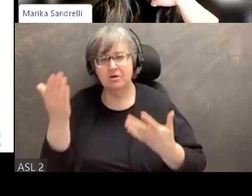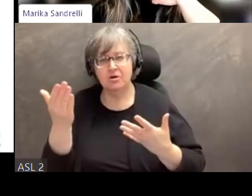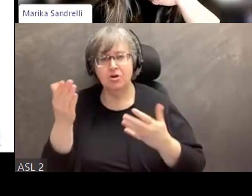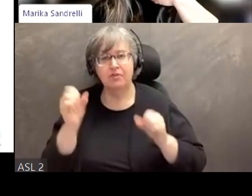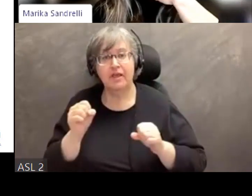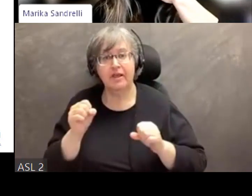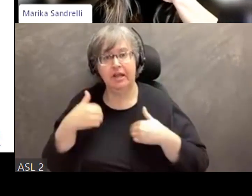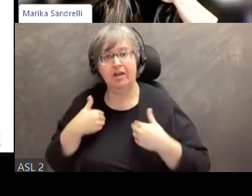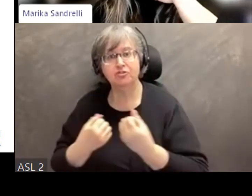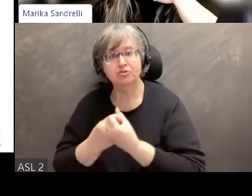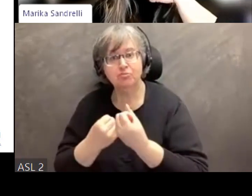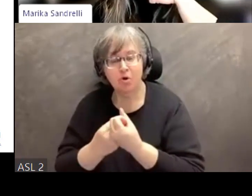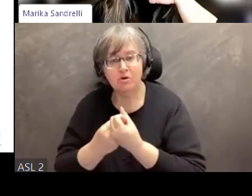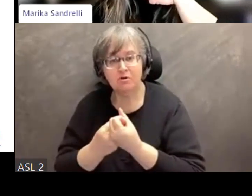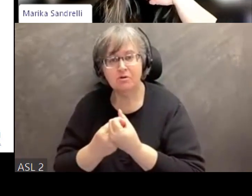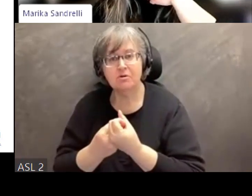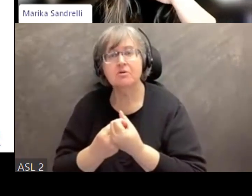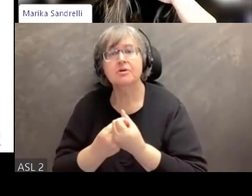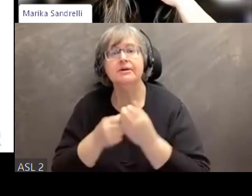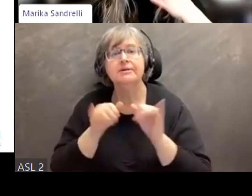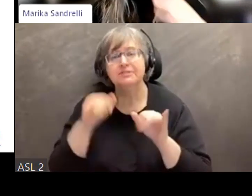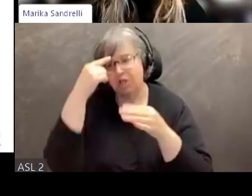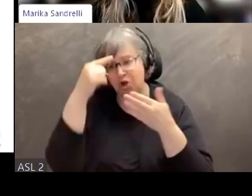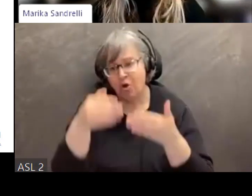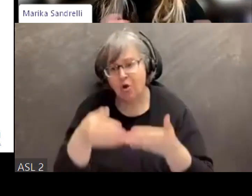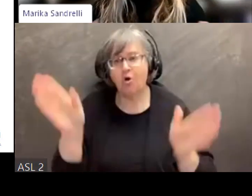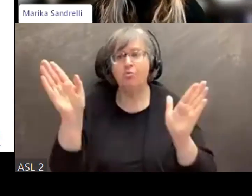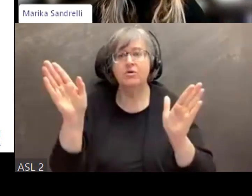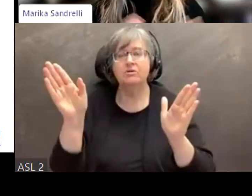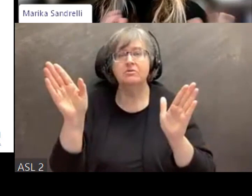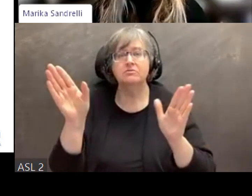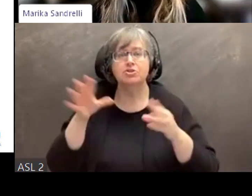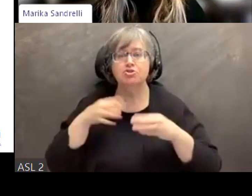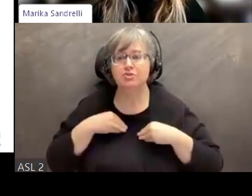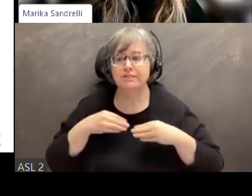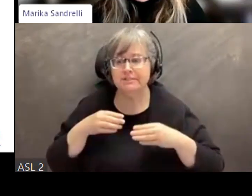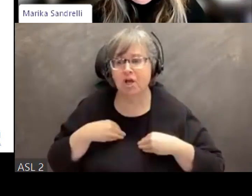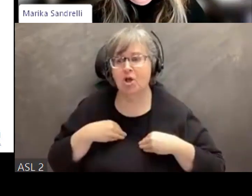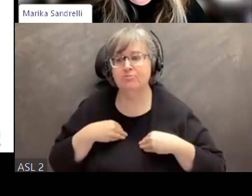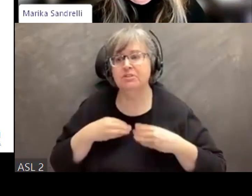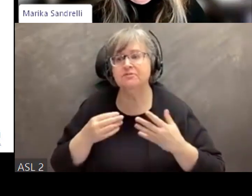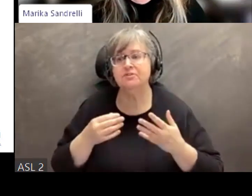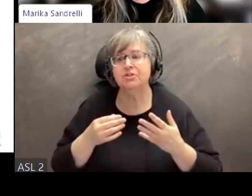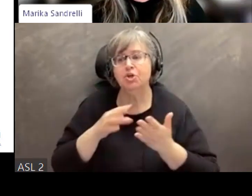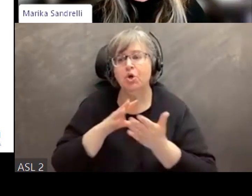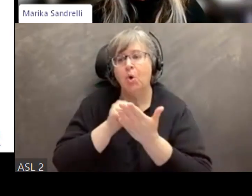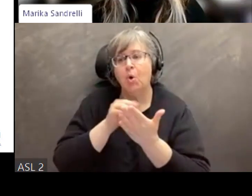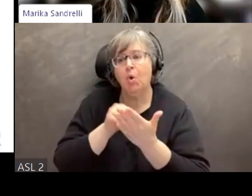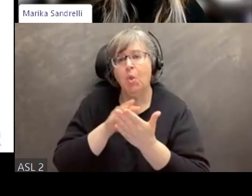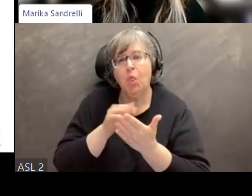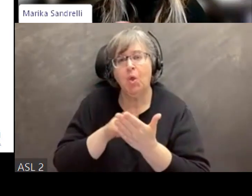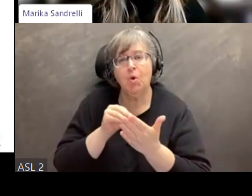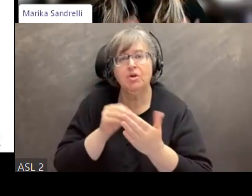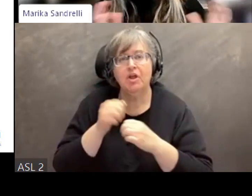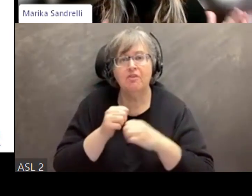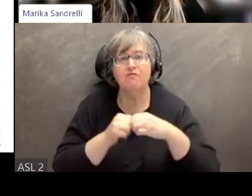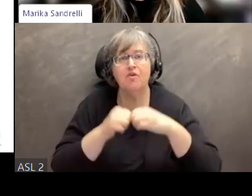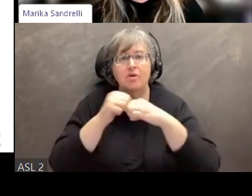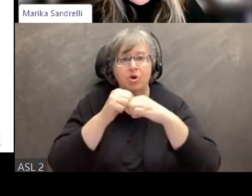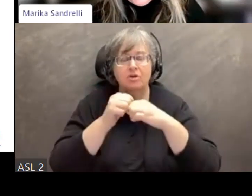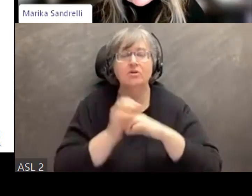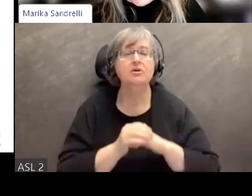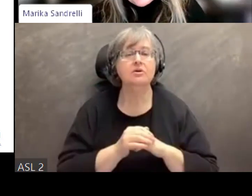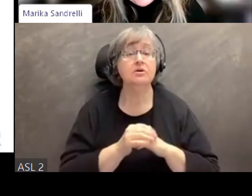trauma to be supported and remain open and receptive to learning